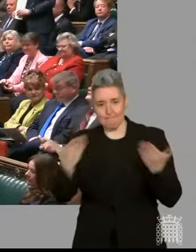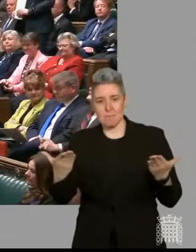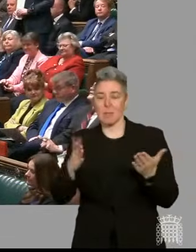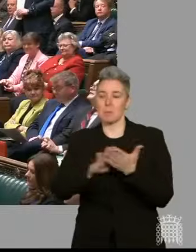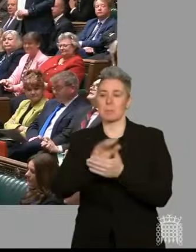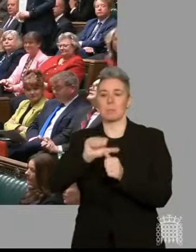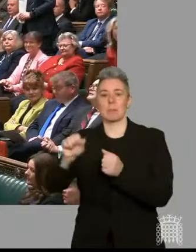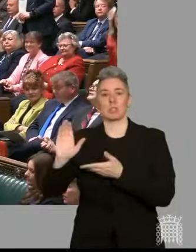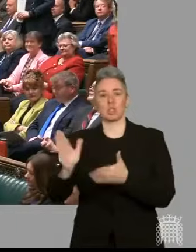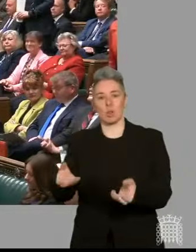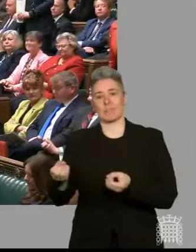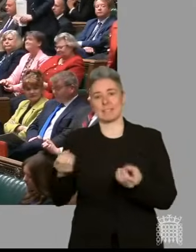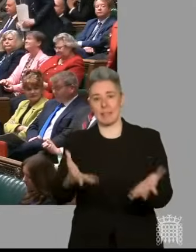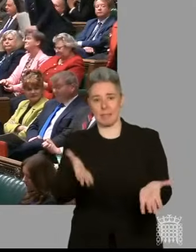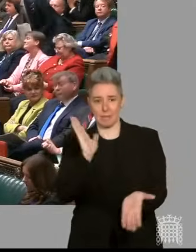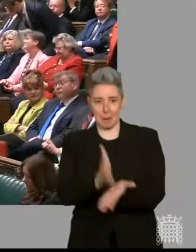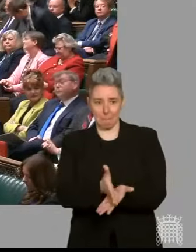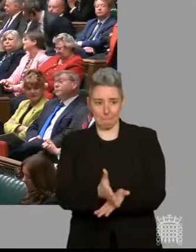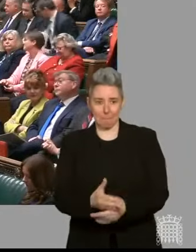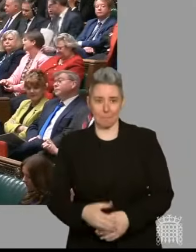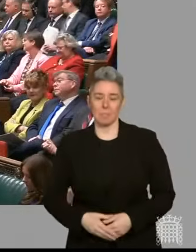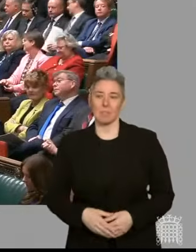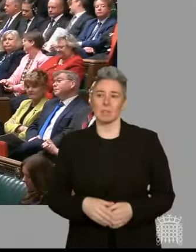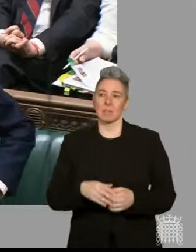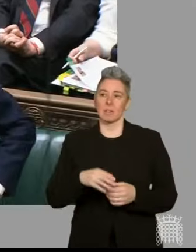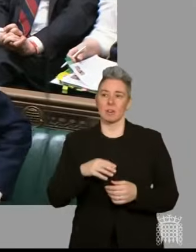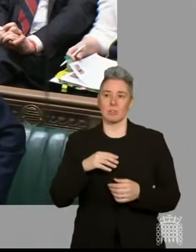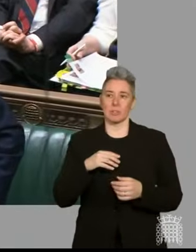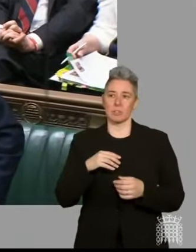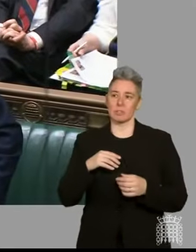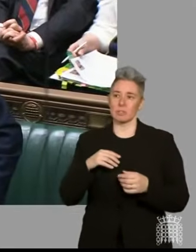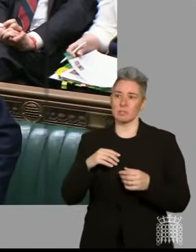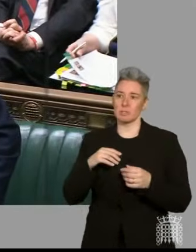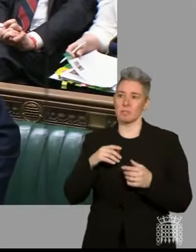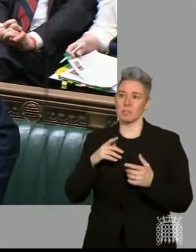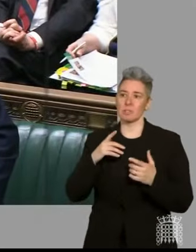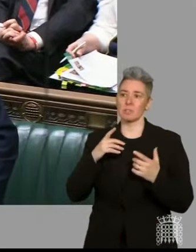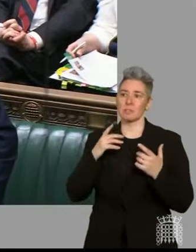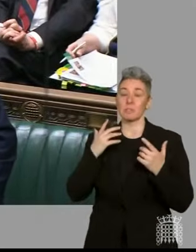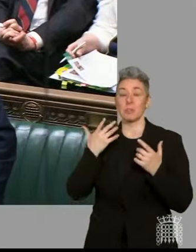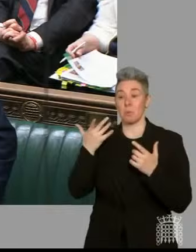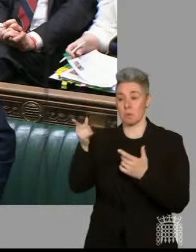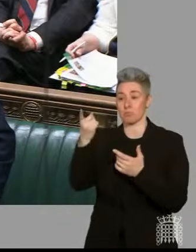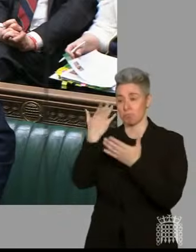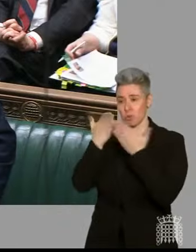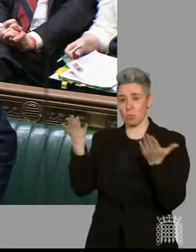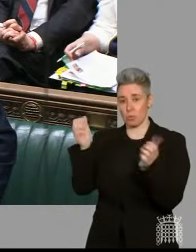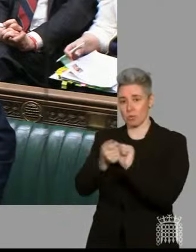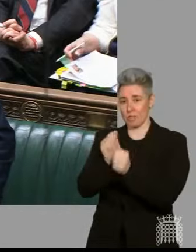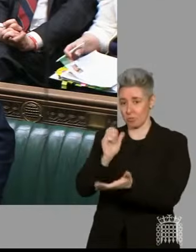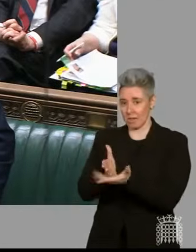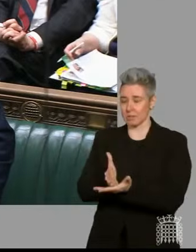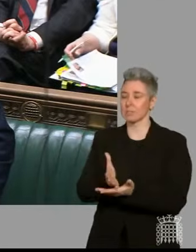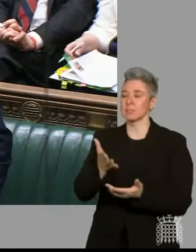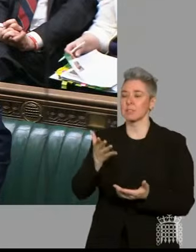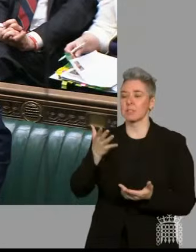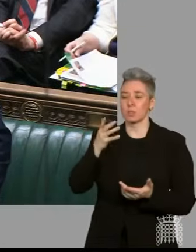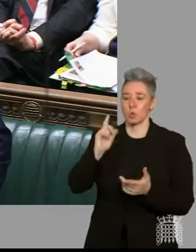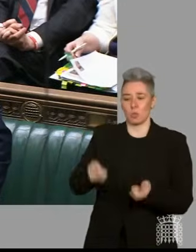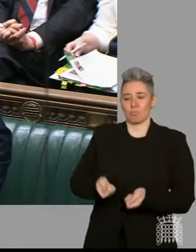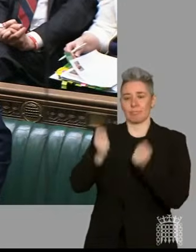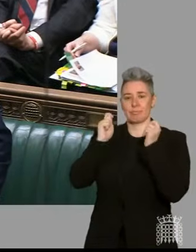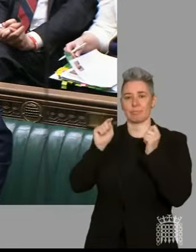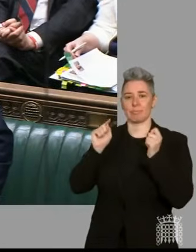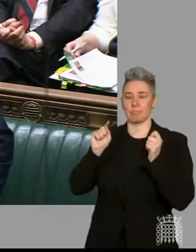Deputy Prime Minister. My honourable friend is absolutely right to highlight the really serious concerns about